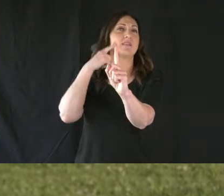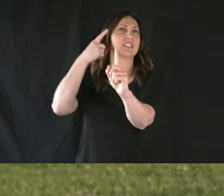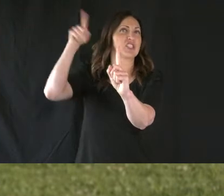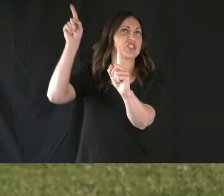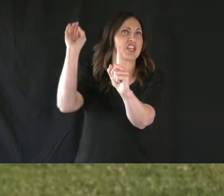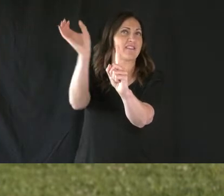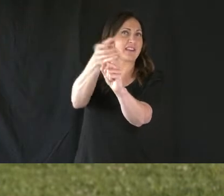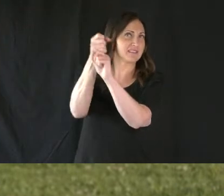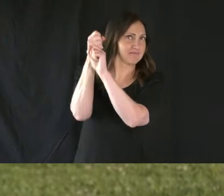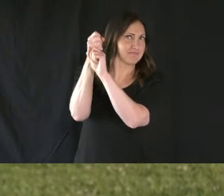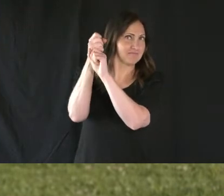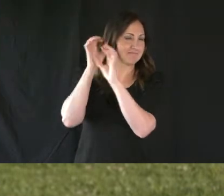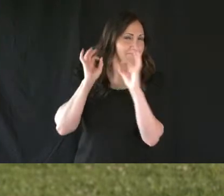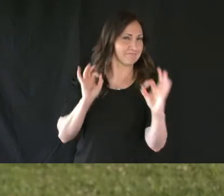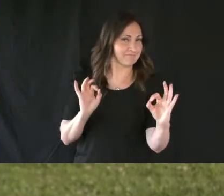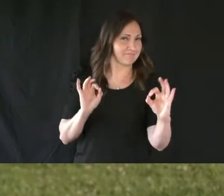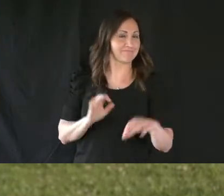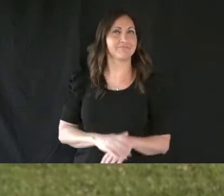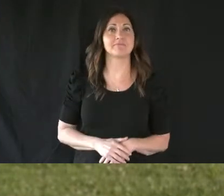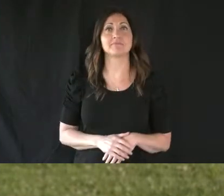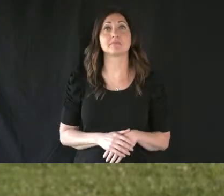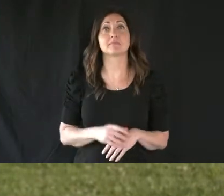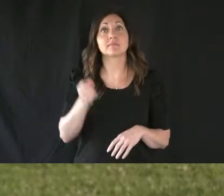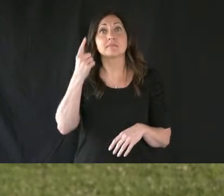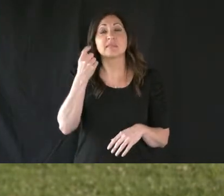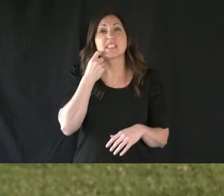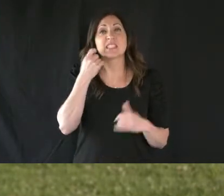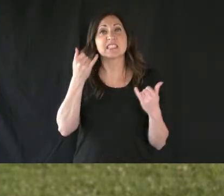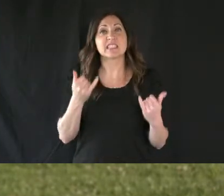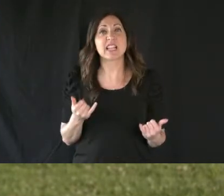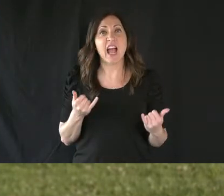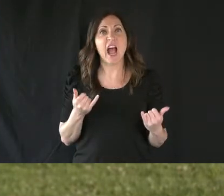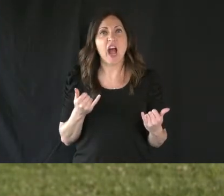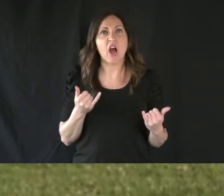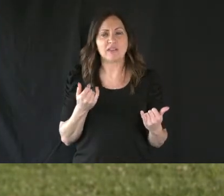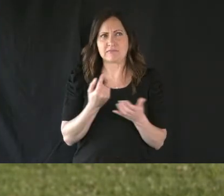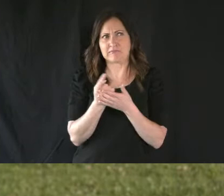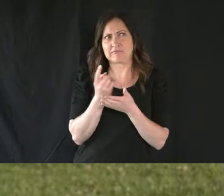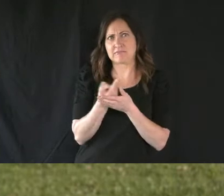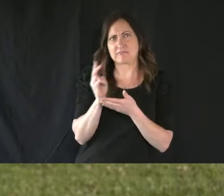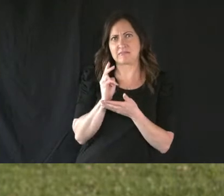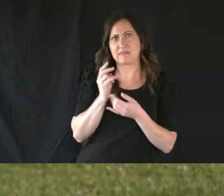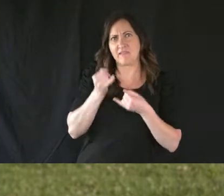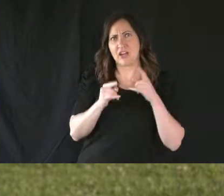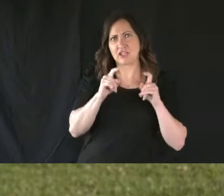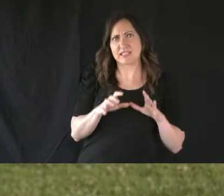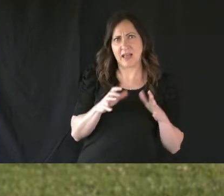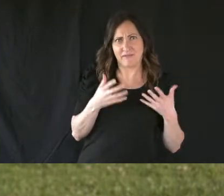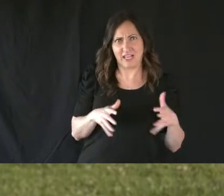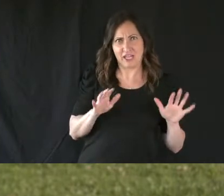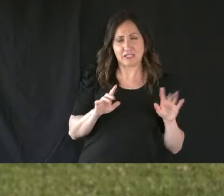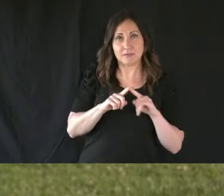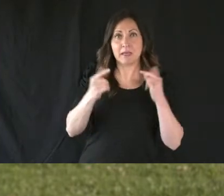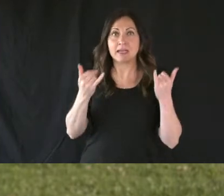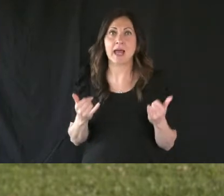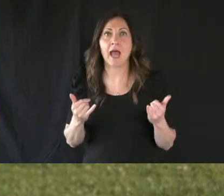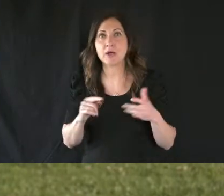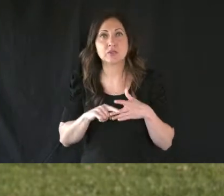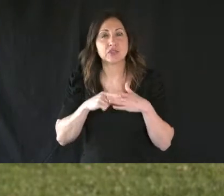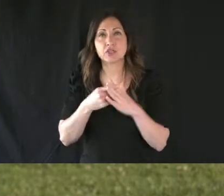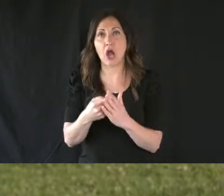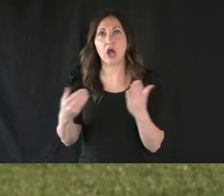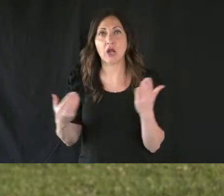But now, having just finished final exams, it's time already to start